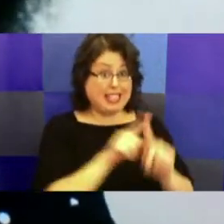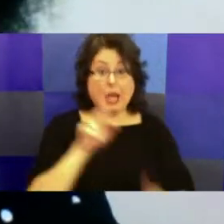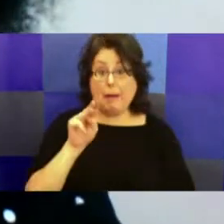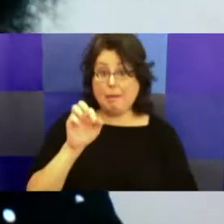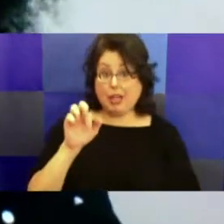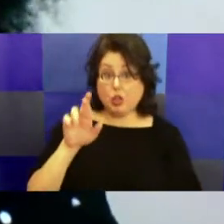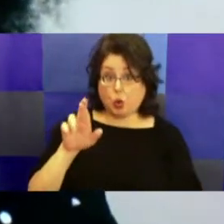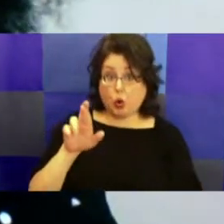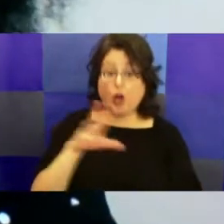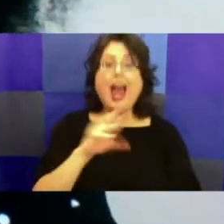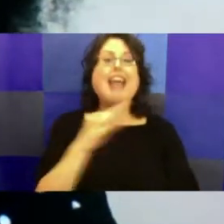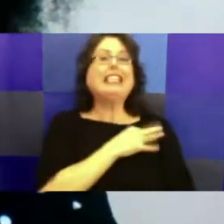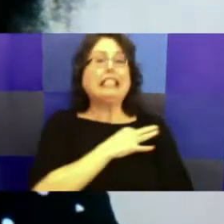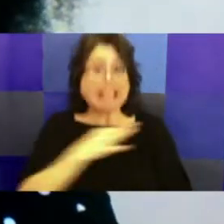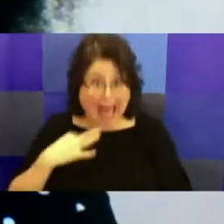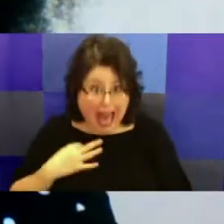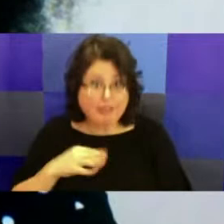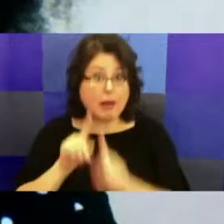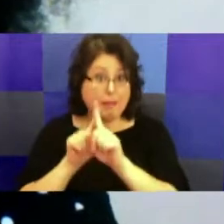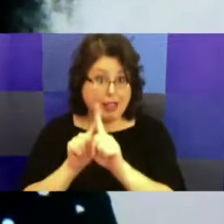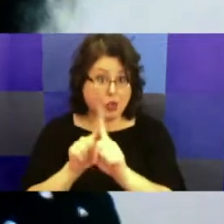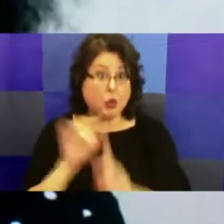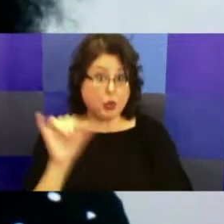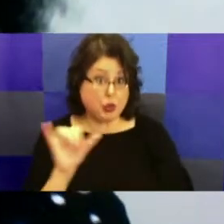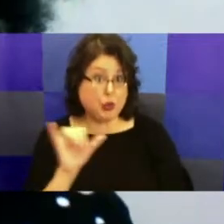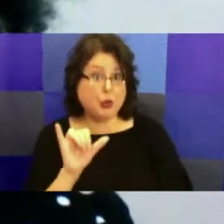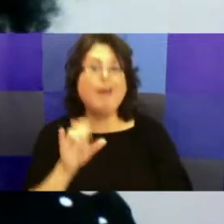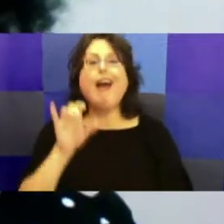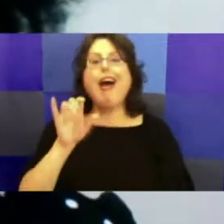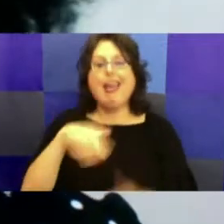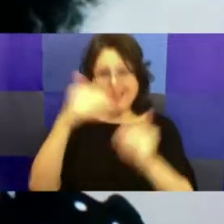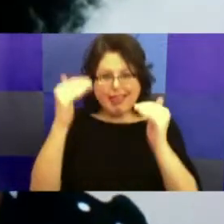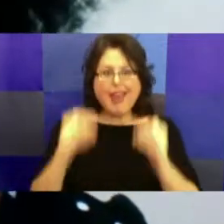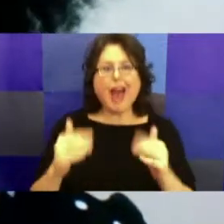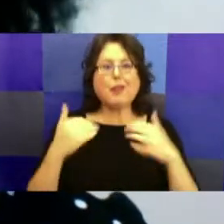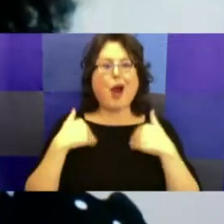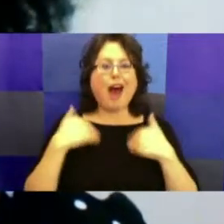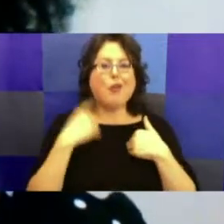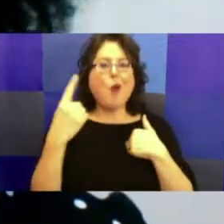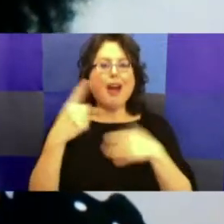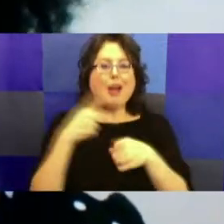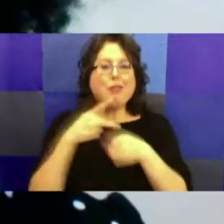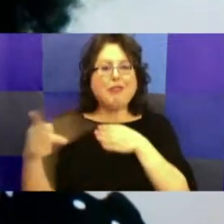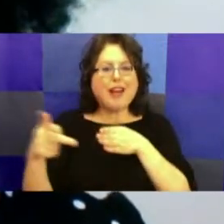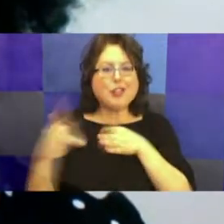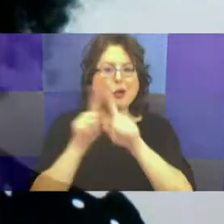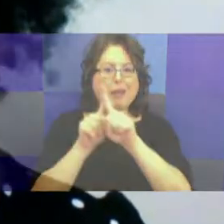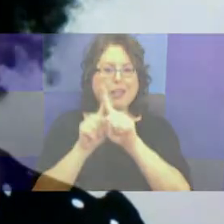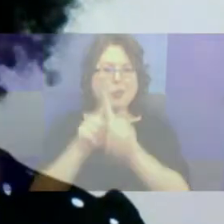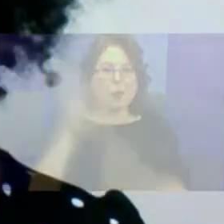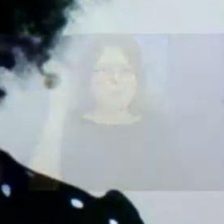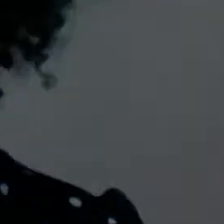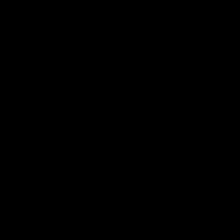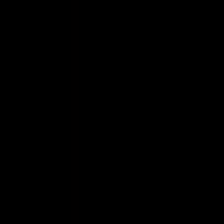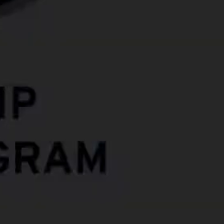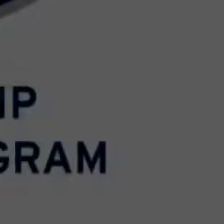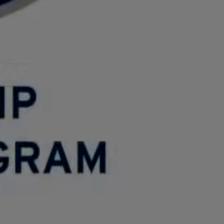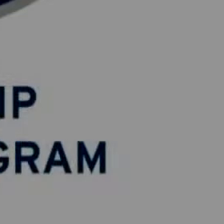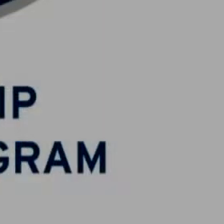mentor, and that will be followed by remarks from one of our professional mentors.